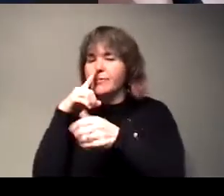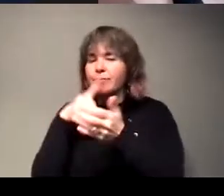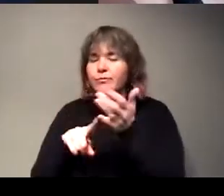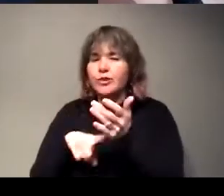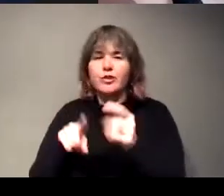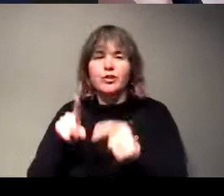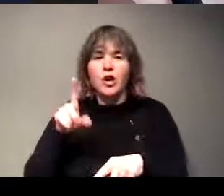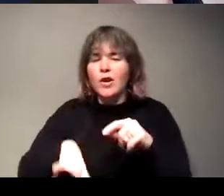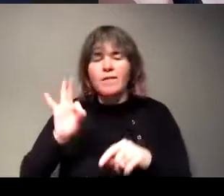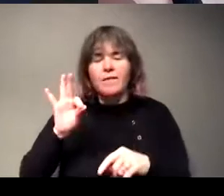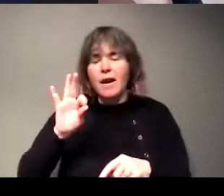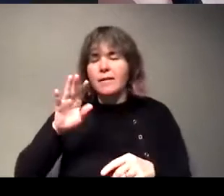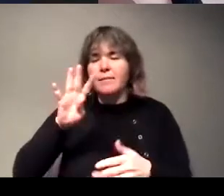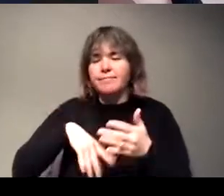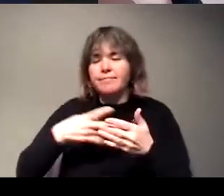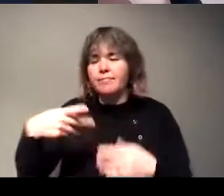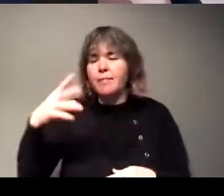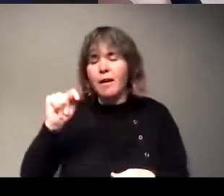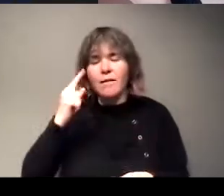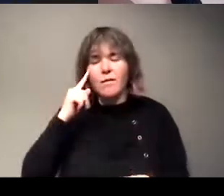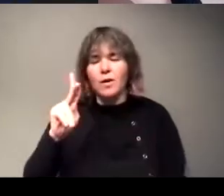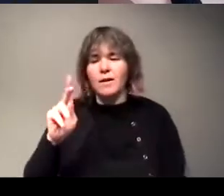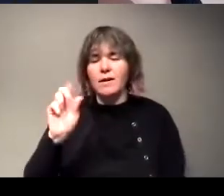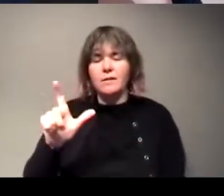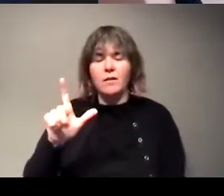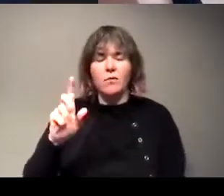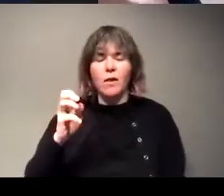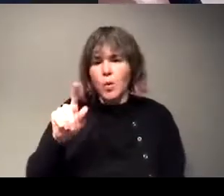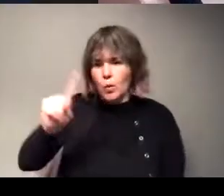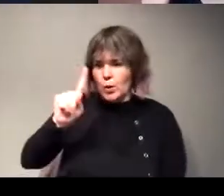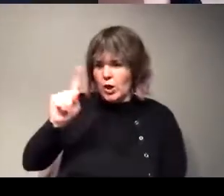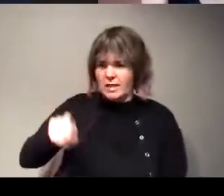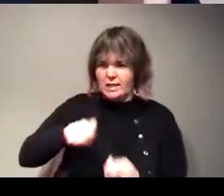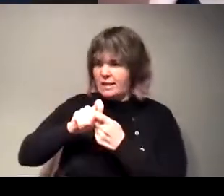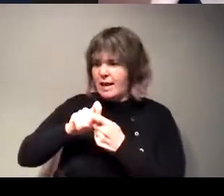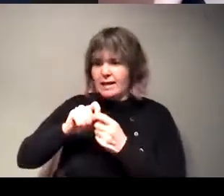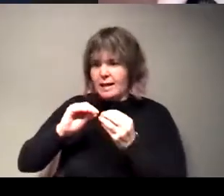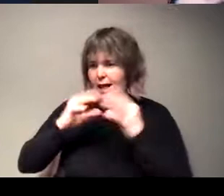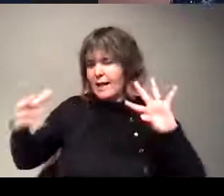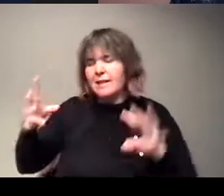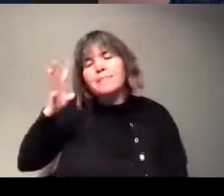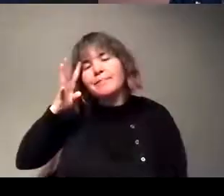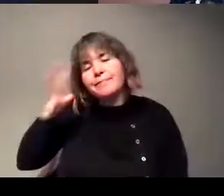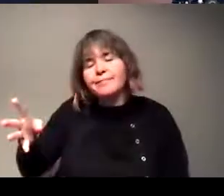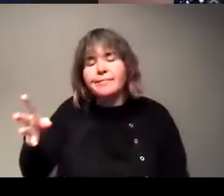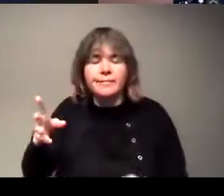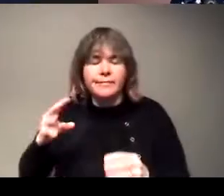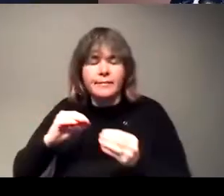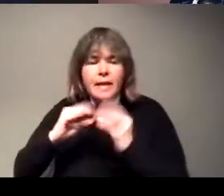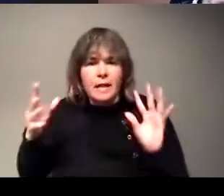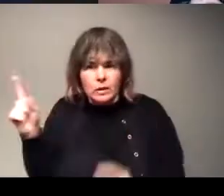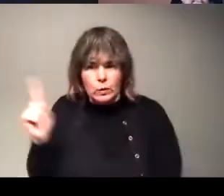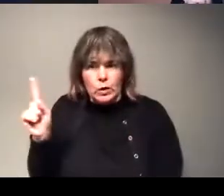for the Kessel run. Of like where in the galaxy, or you know, a hypothetical galaxy it supposedly is.